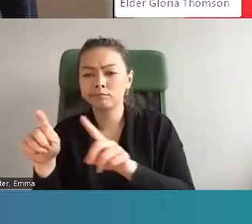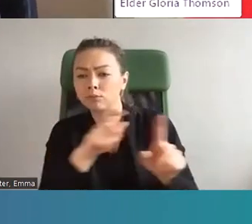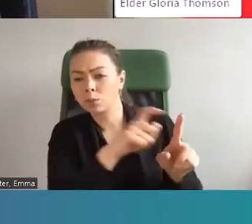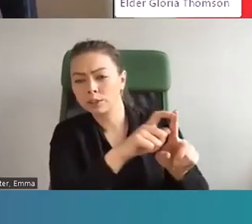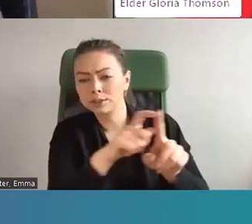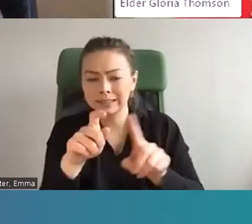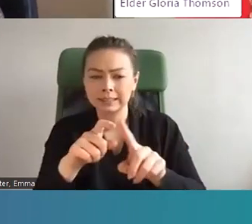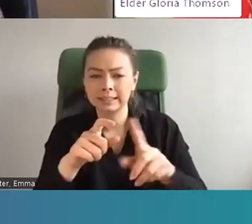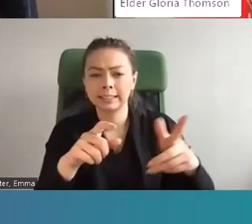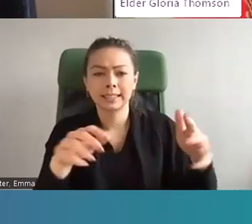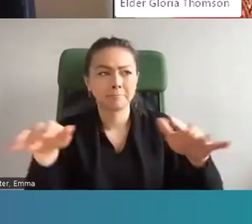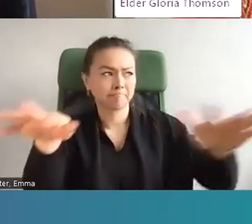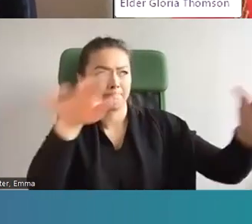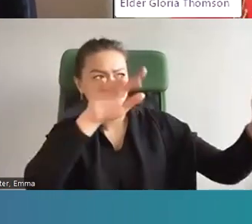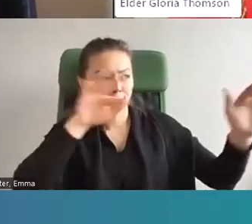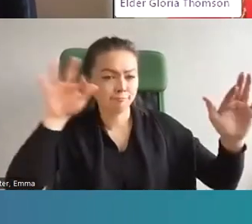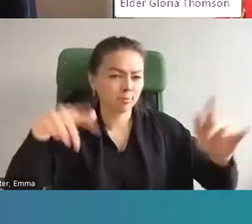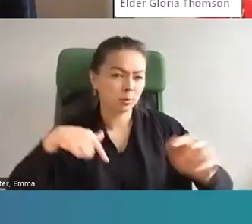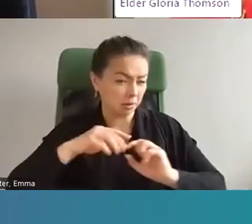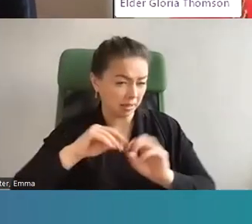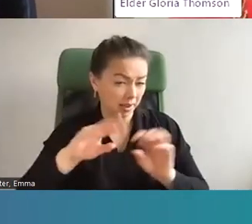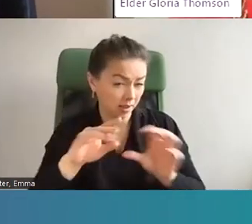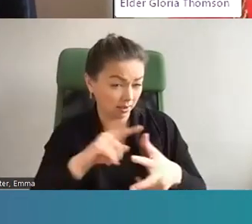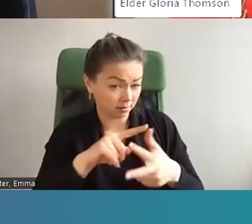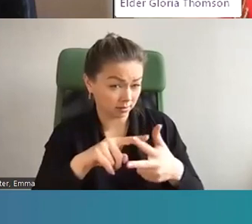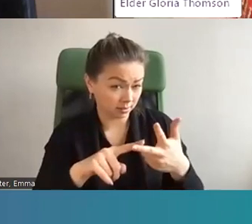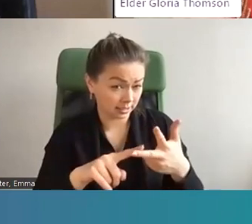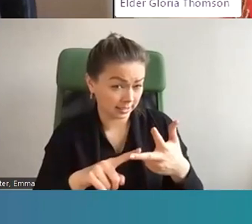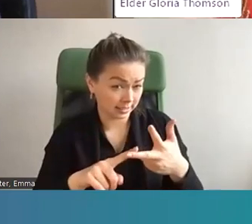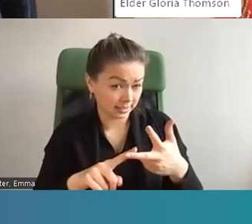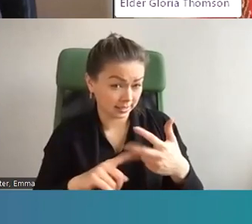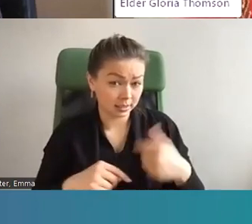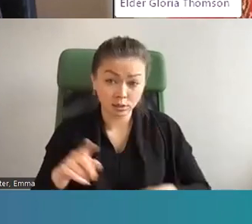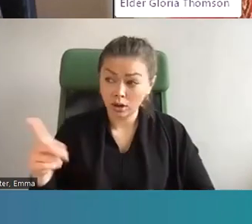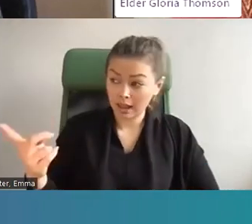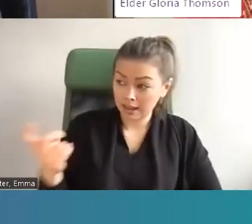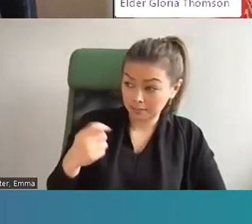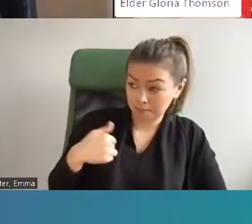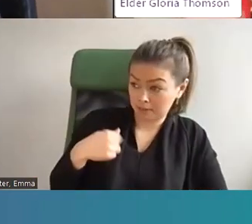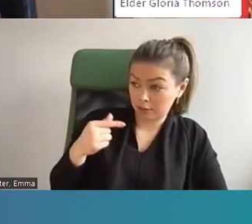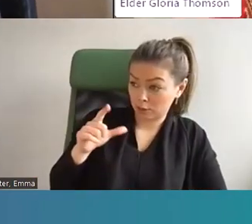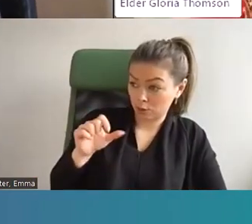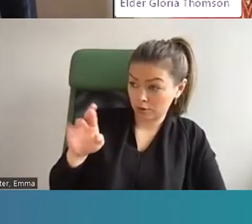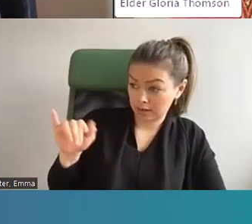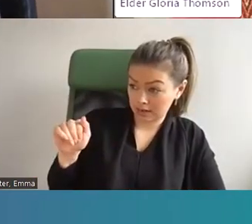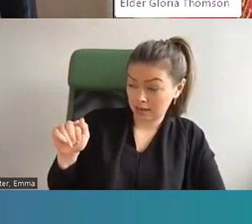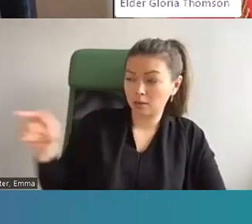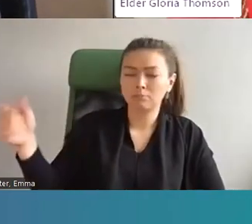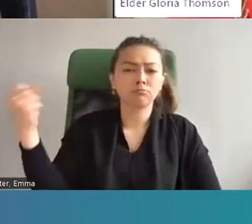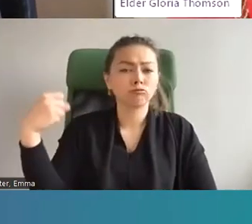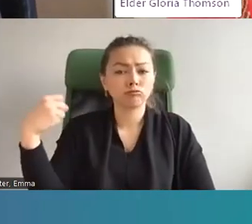that seem to be around. So are you asking me that question? Yes. Yeah, okay.